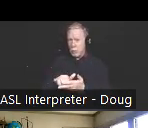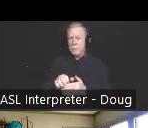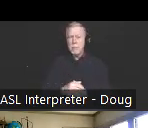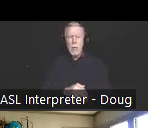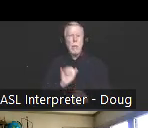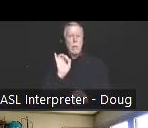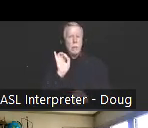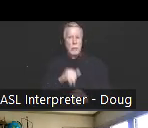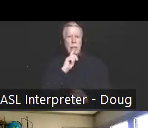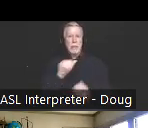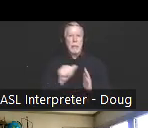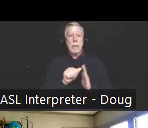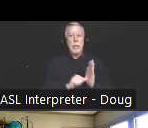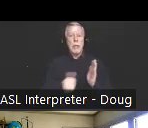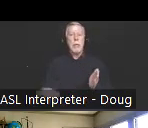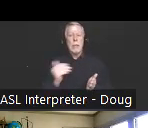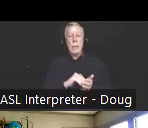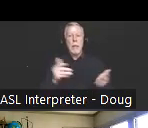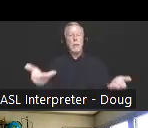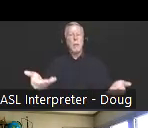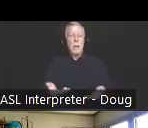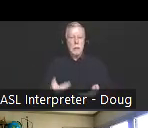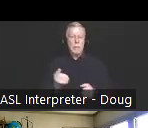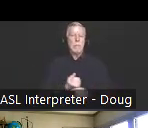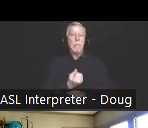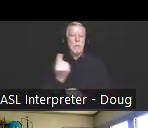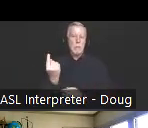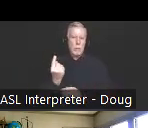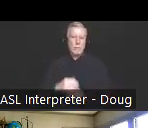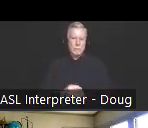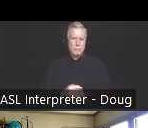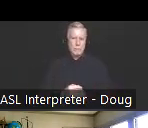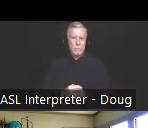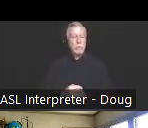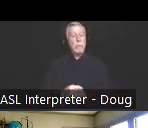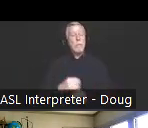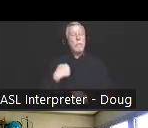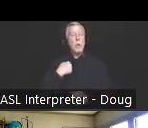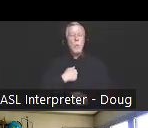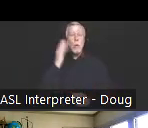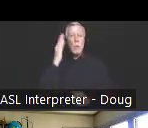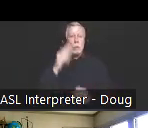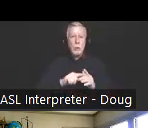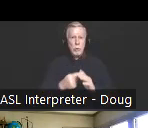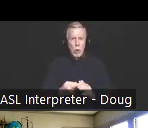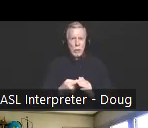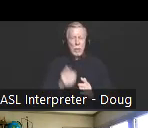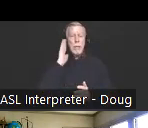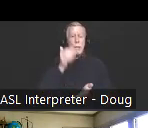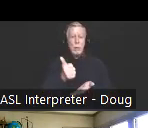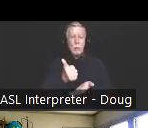of the agenda. Again, welcome everyone. And where we're going to start is it would be helpful,